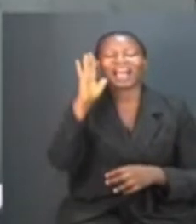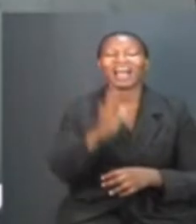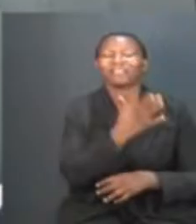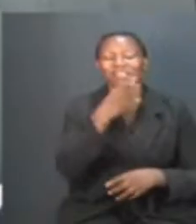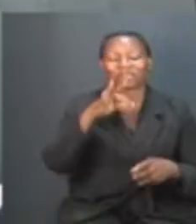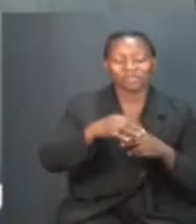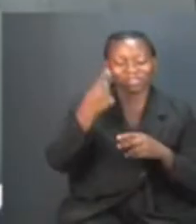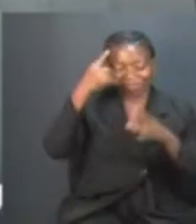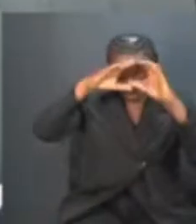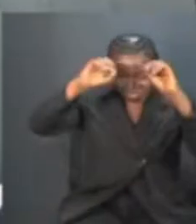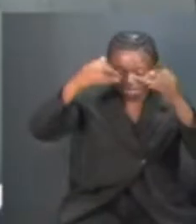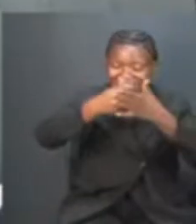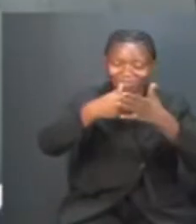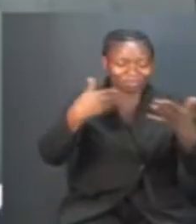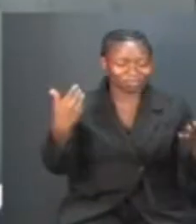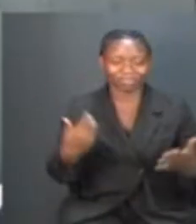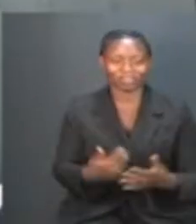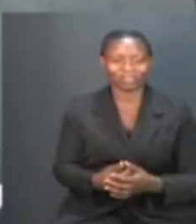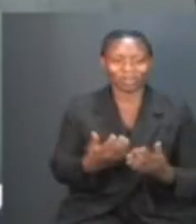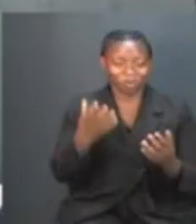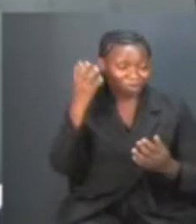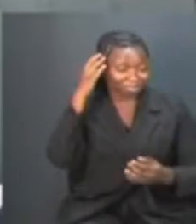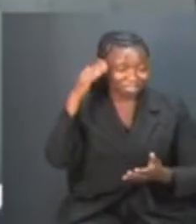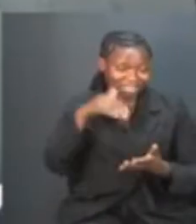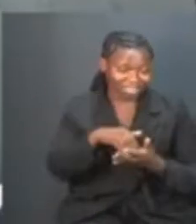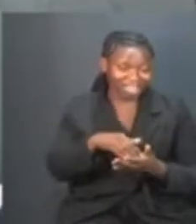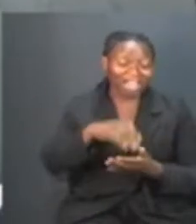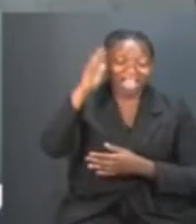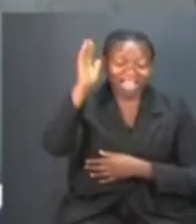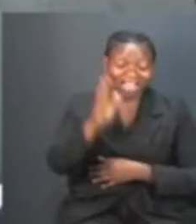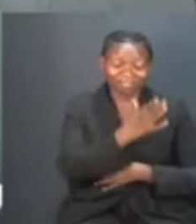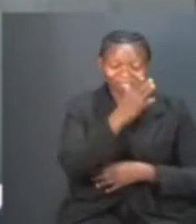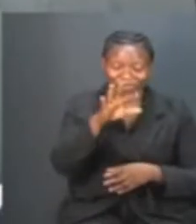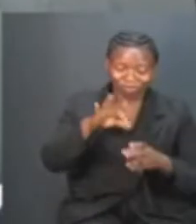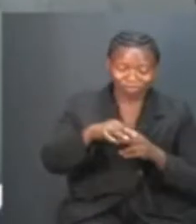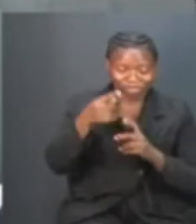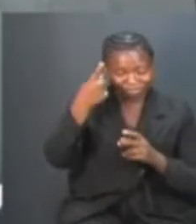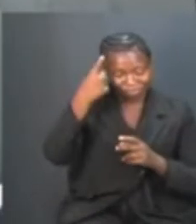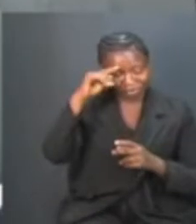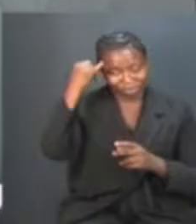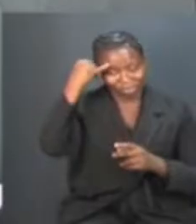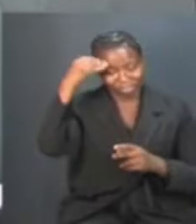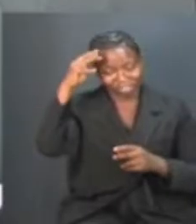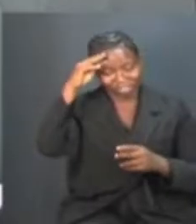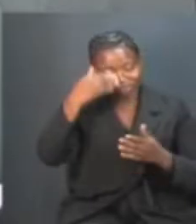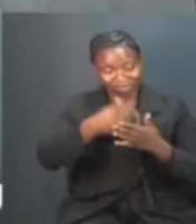voted for him. We want to hear that again. Do we need that? Mr. Speaker,